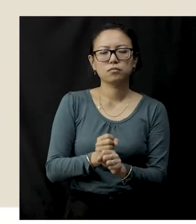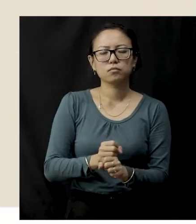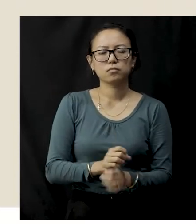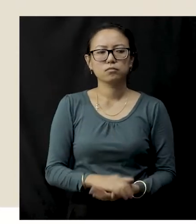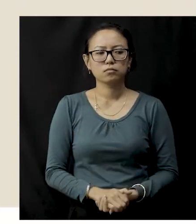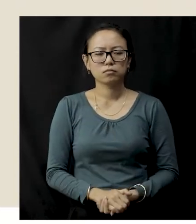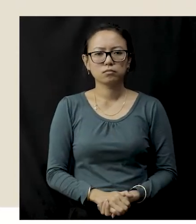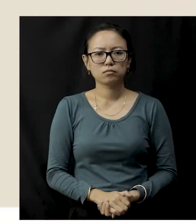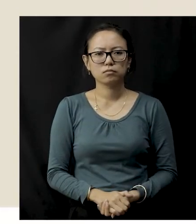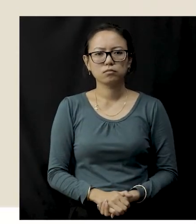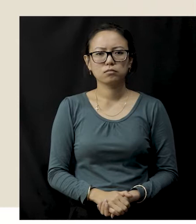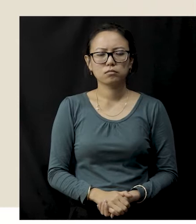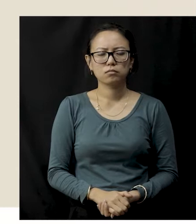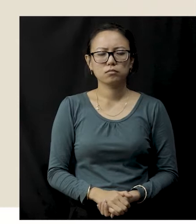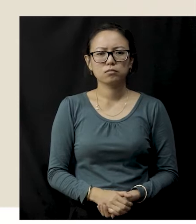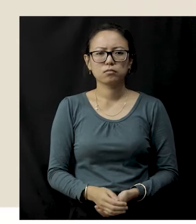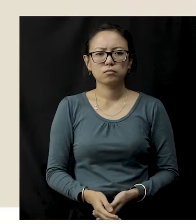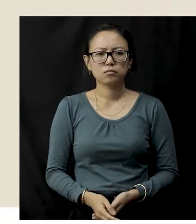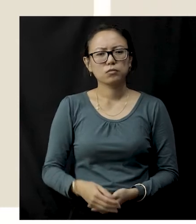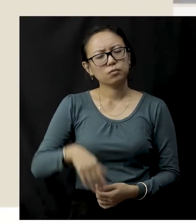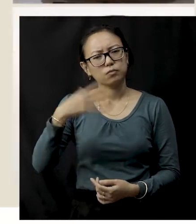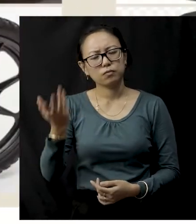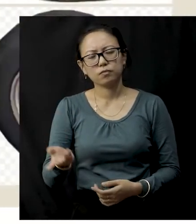the explanation. All right.